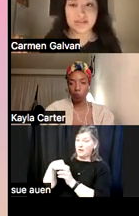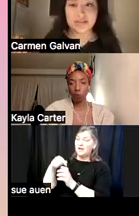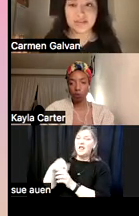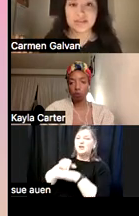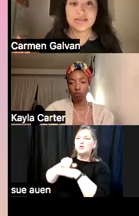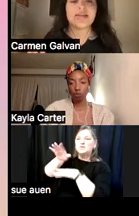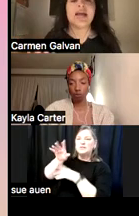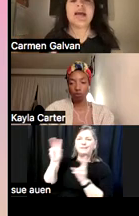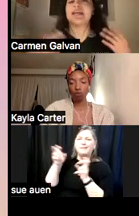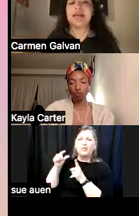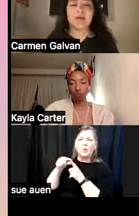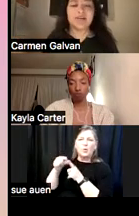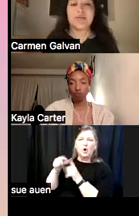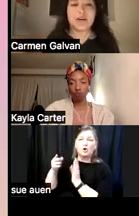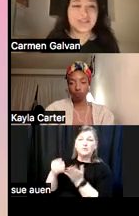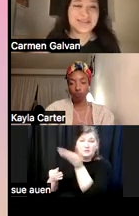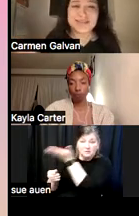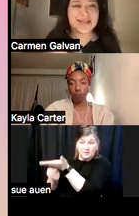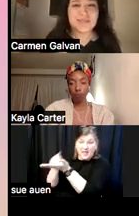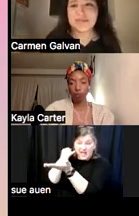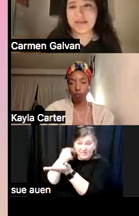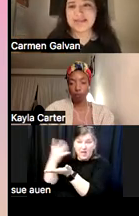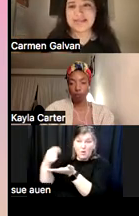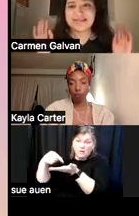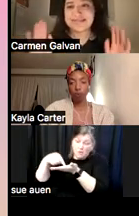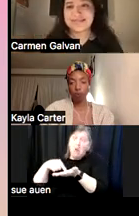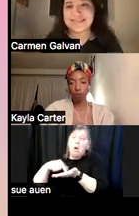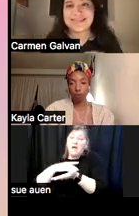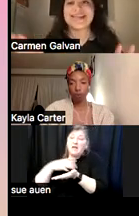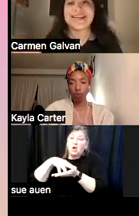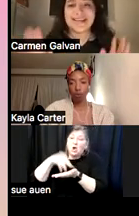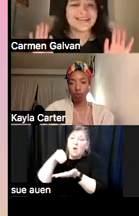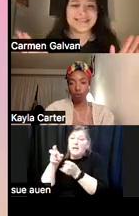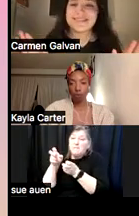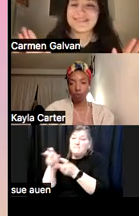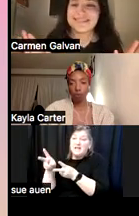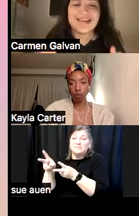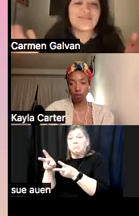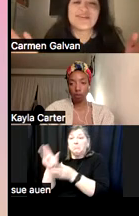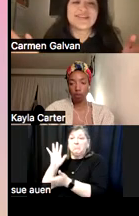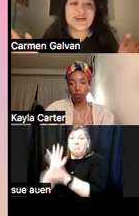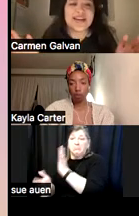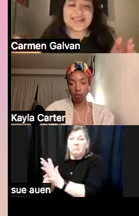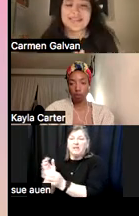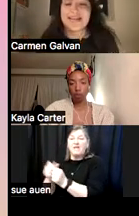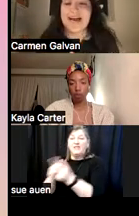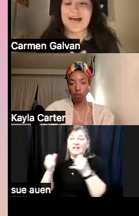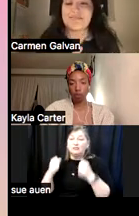wording. And then that way, if they want to, they just copy and paste, stick it in. Everything's